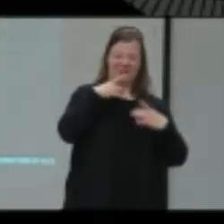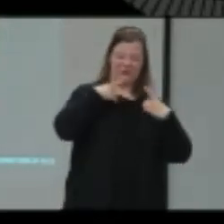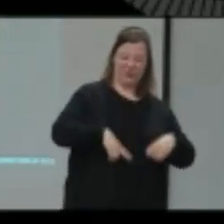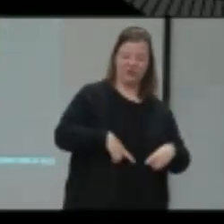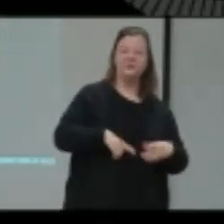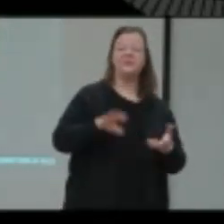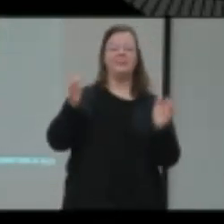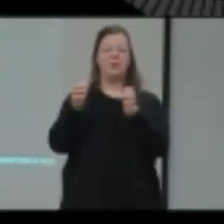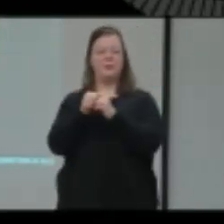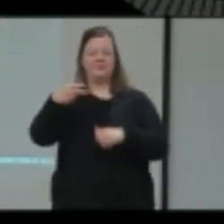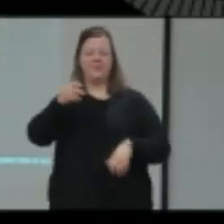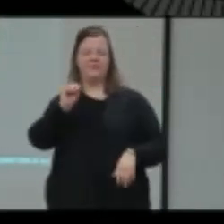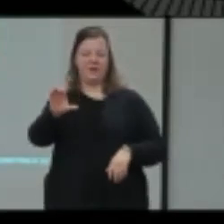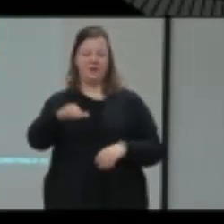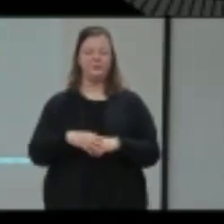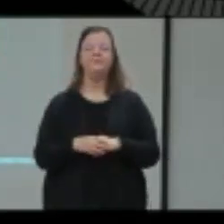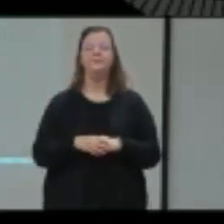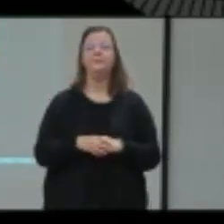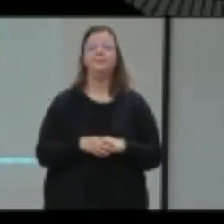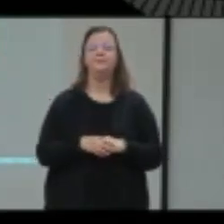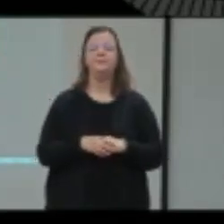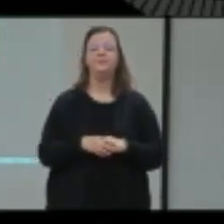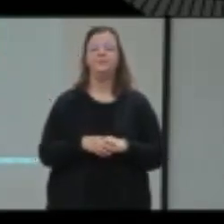versus people of color. Now,